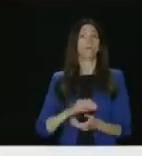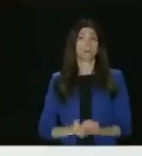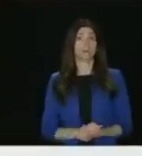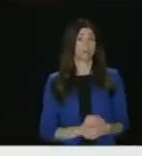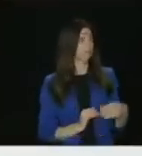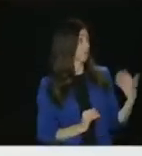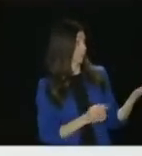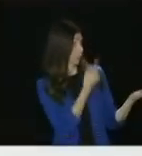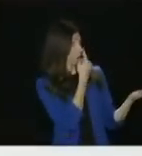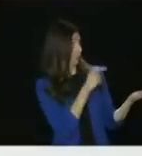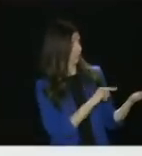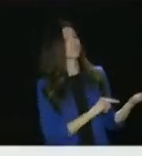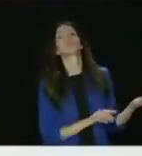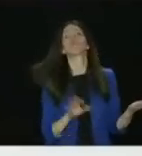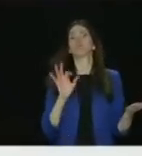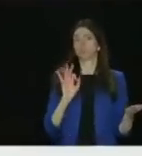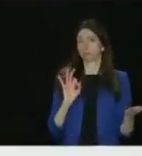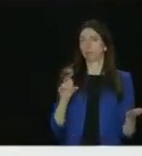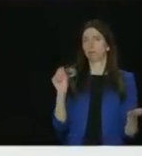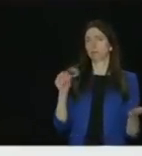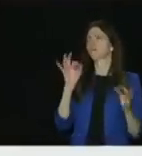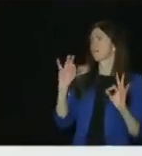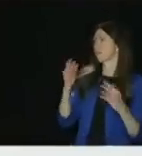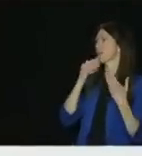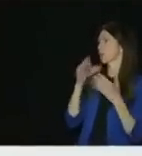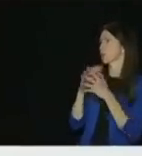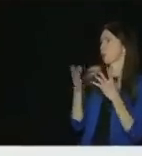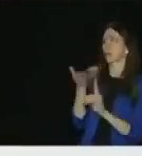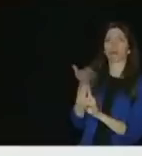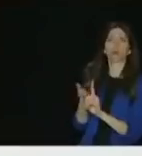Yeah. Thanks very much, Prime Minister.